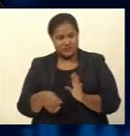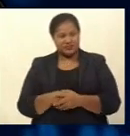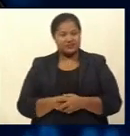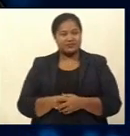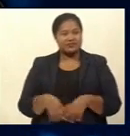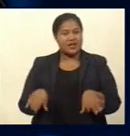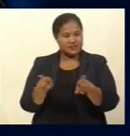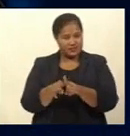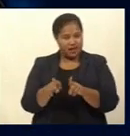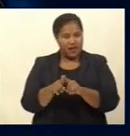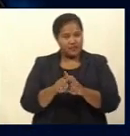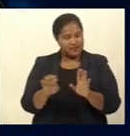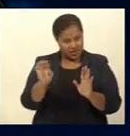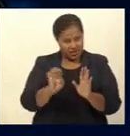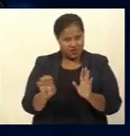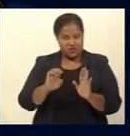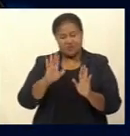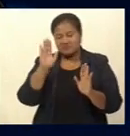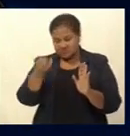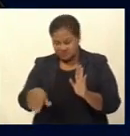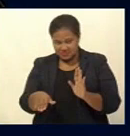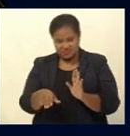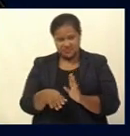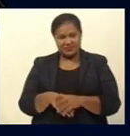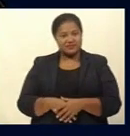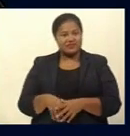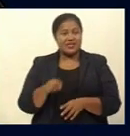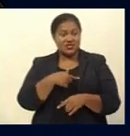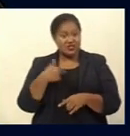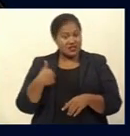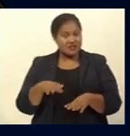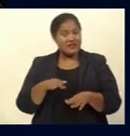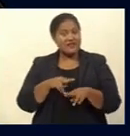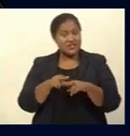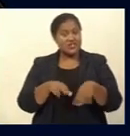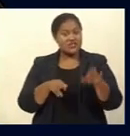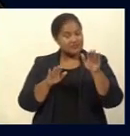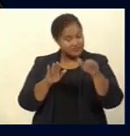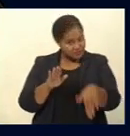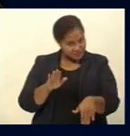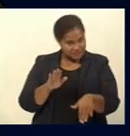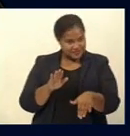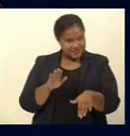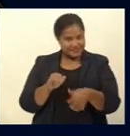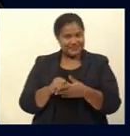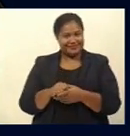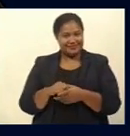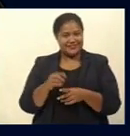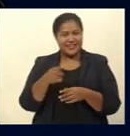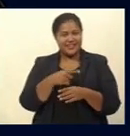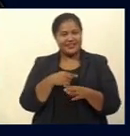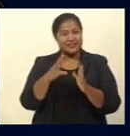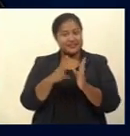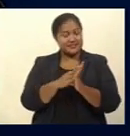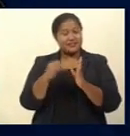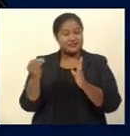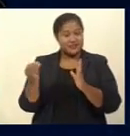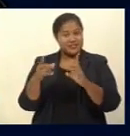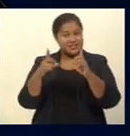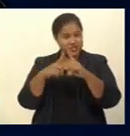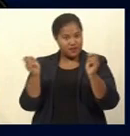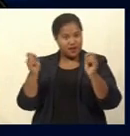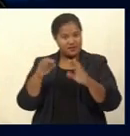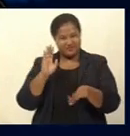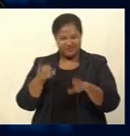well as the euro. The Sangomoli fell against the Chinese yuan, US dollar, PNG kina and the Japanese yen. Prices were mixed on